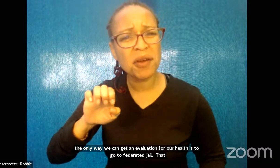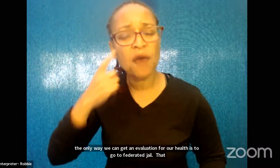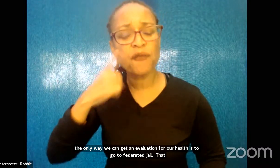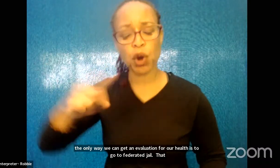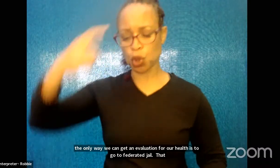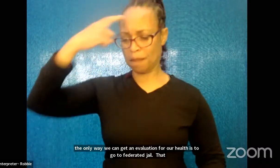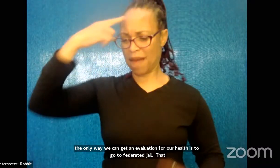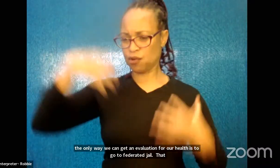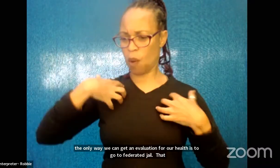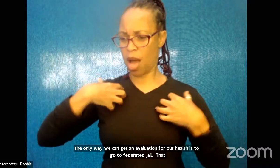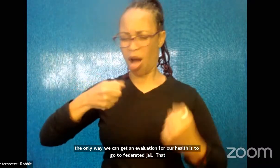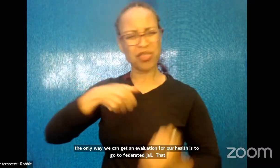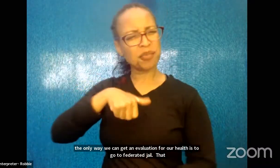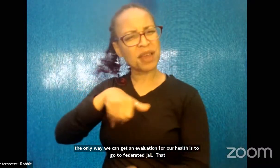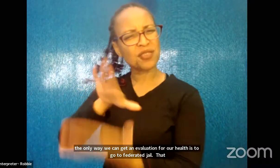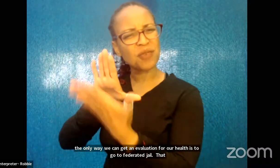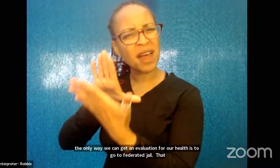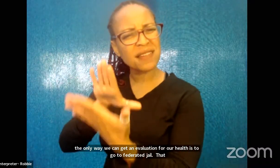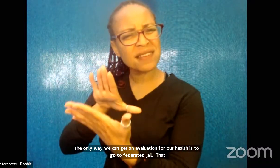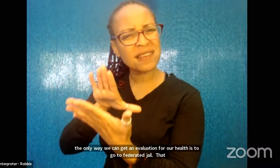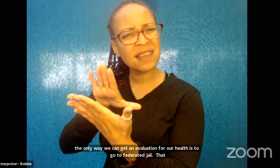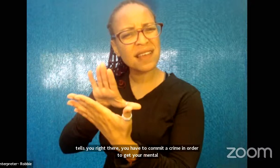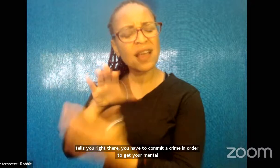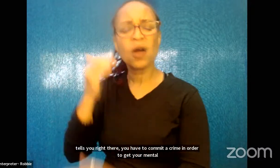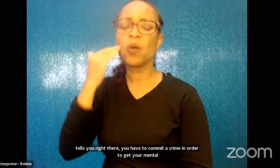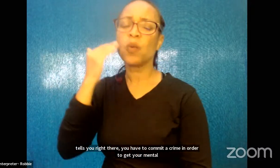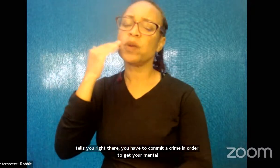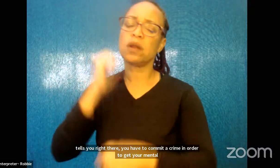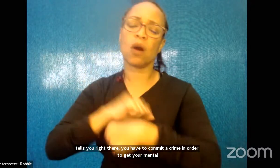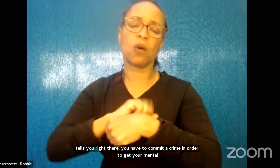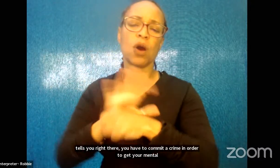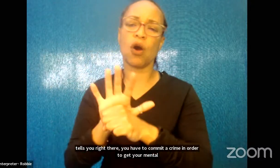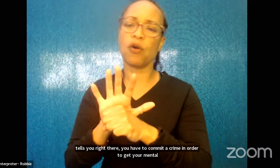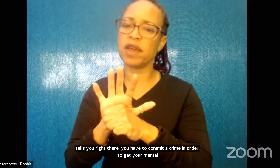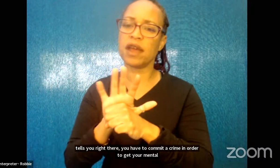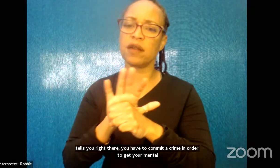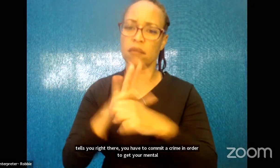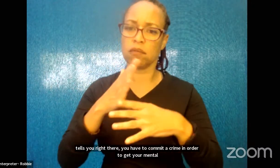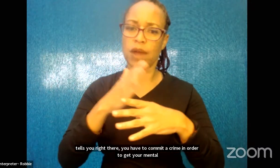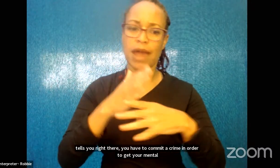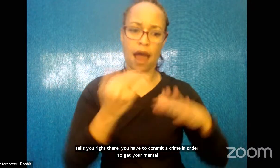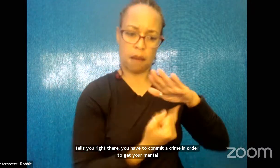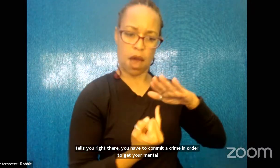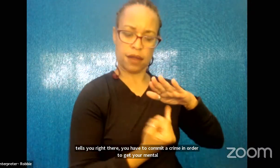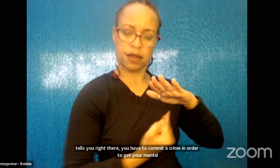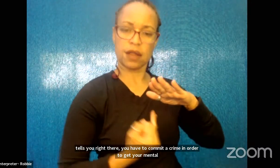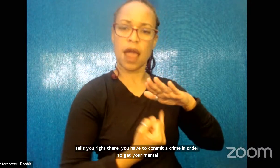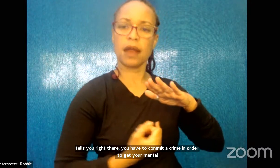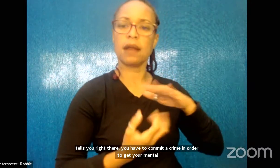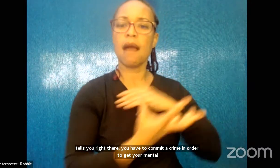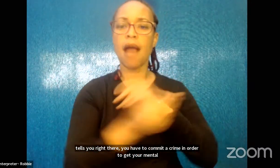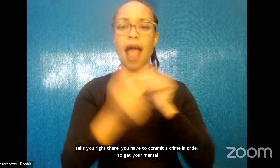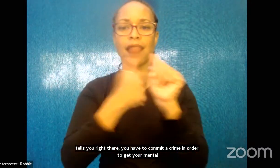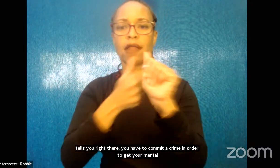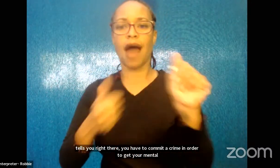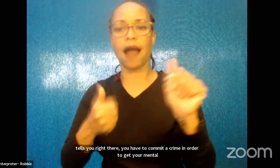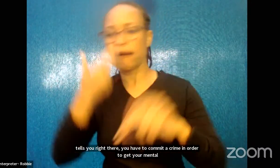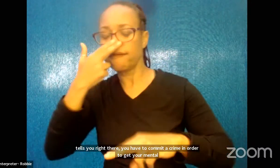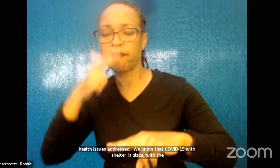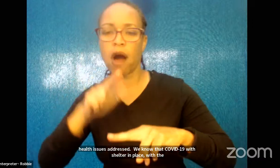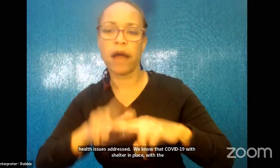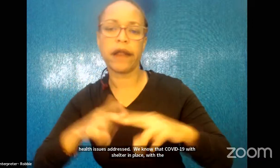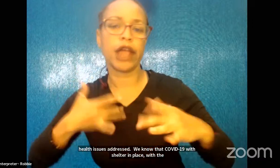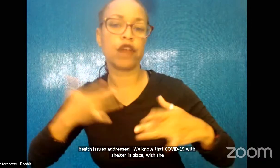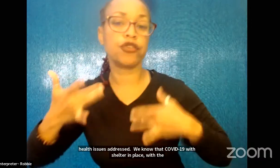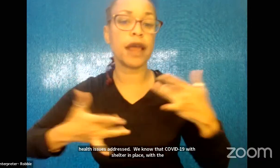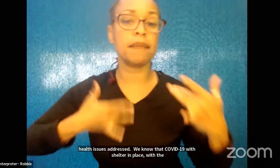health issues addressed. We know that COVID, with shelter in place, with the lack of entertainment, with the lack of